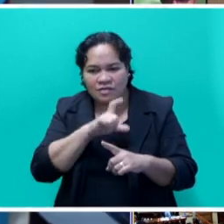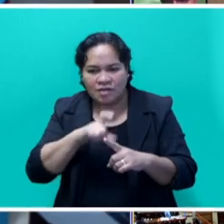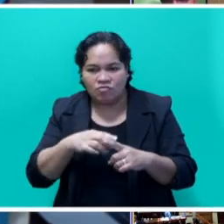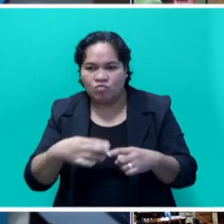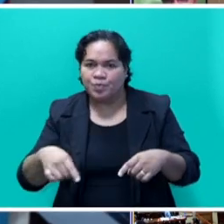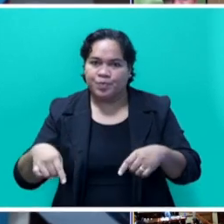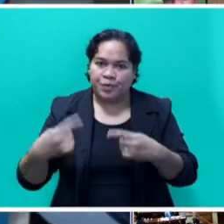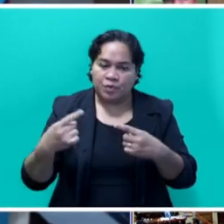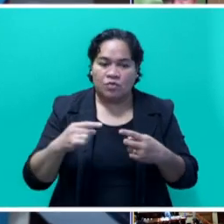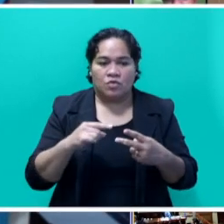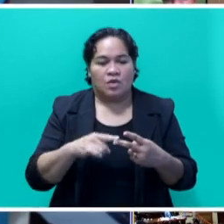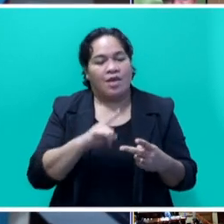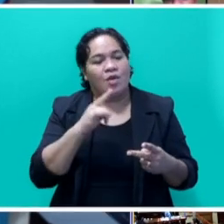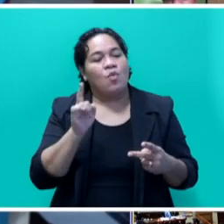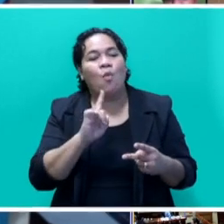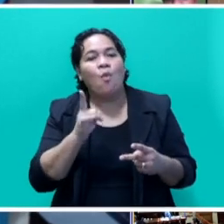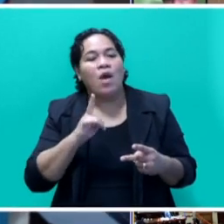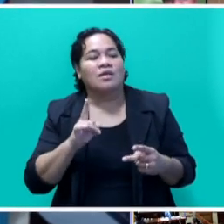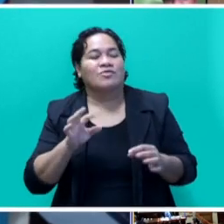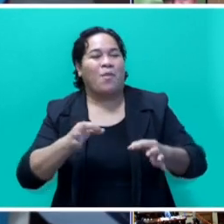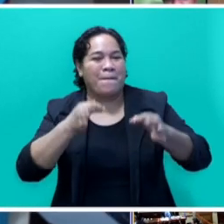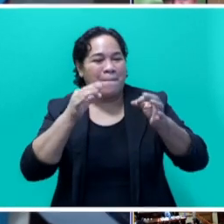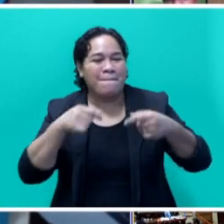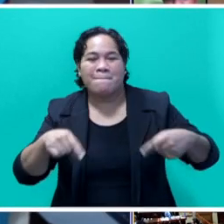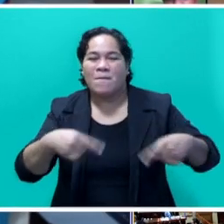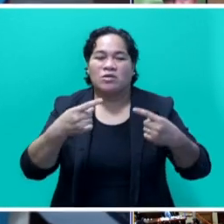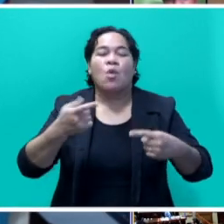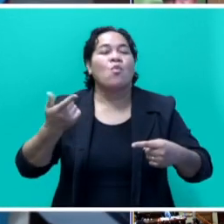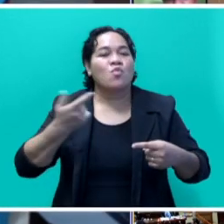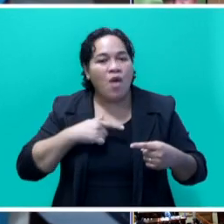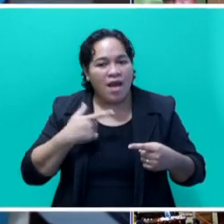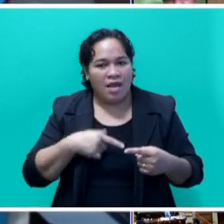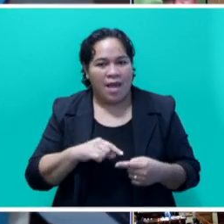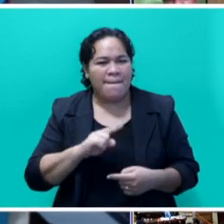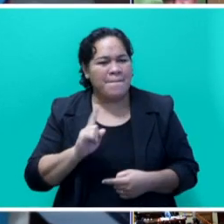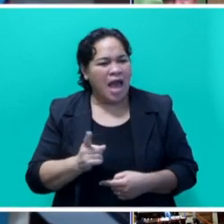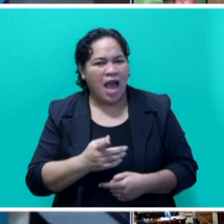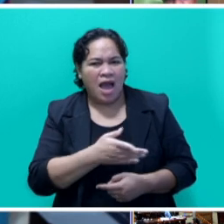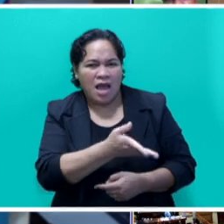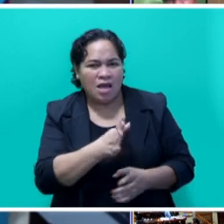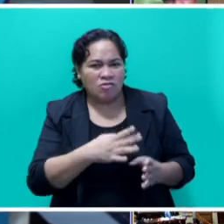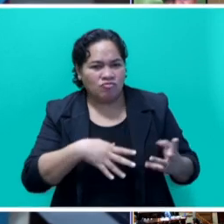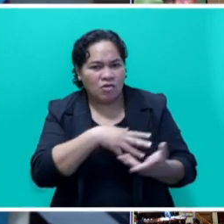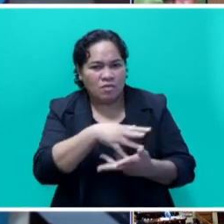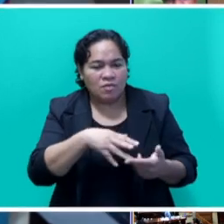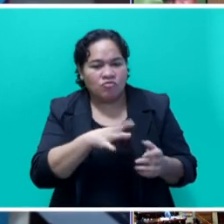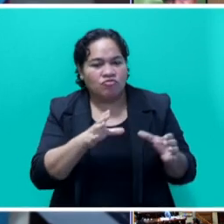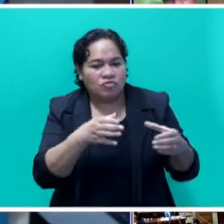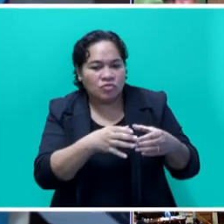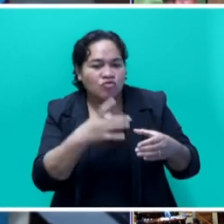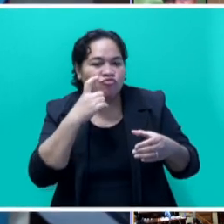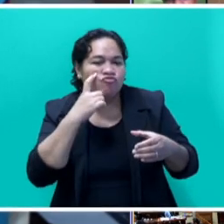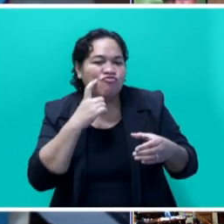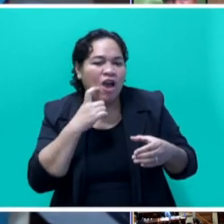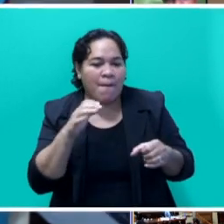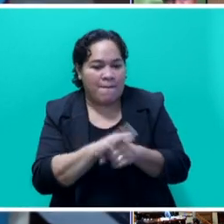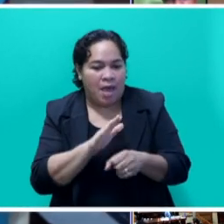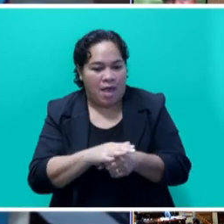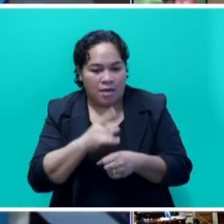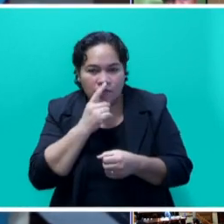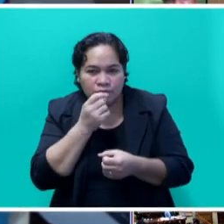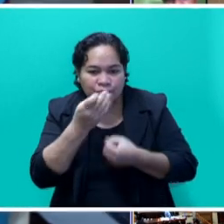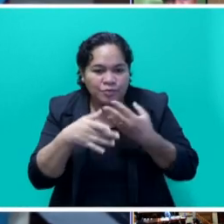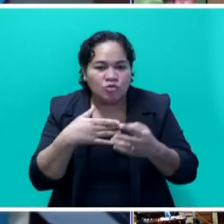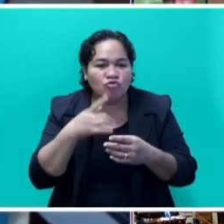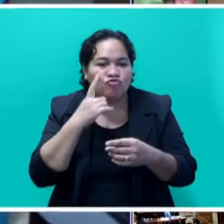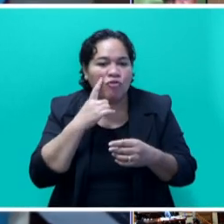decide what to oppose and why. But all they peddle is fear and racism, Mr. Speaker, and they are doing